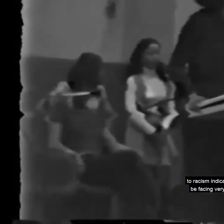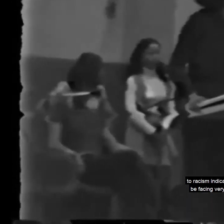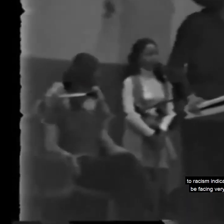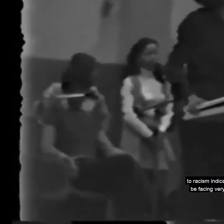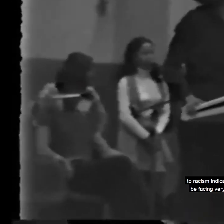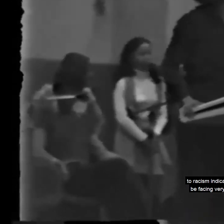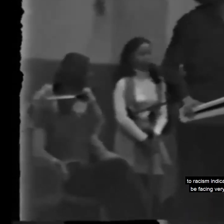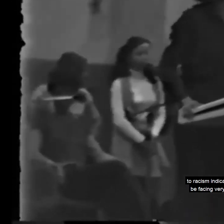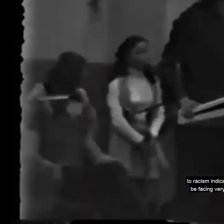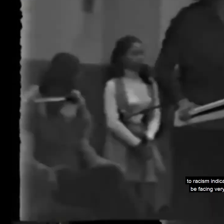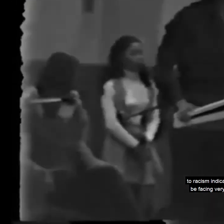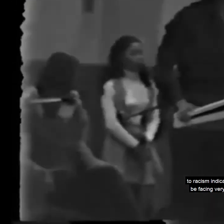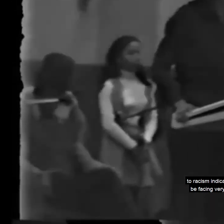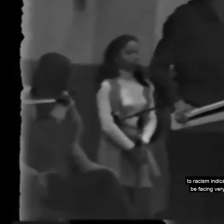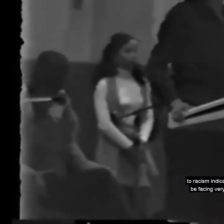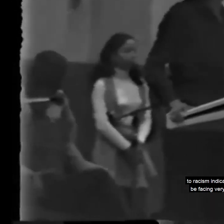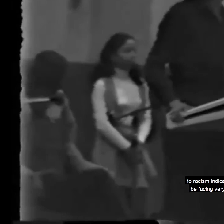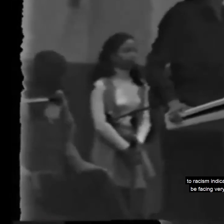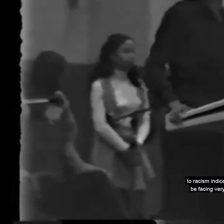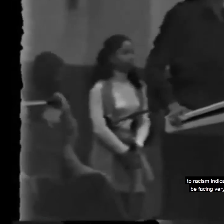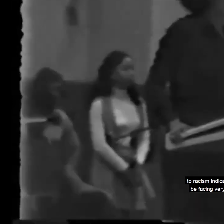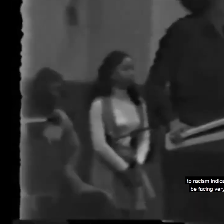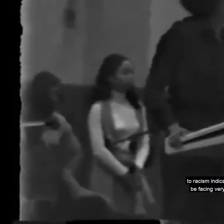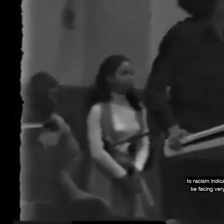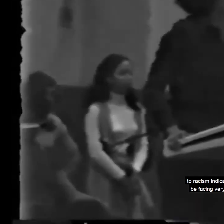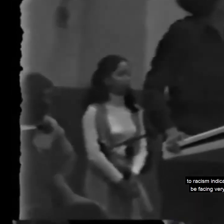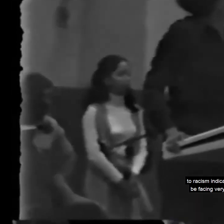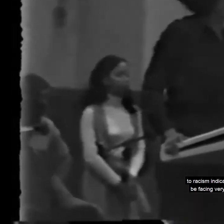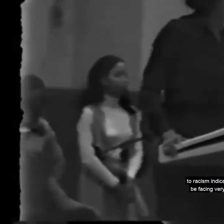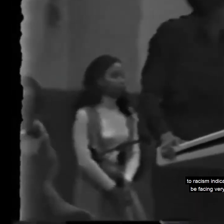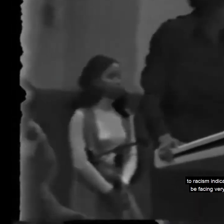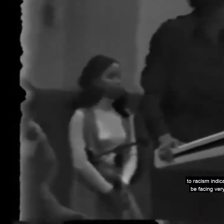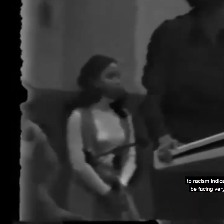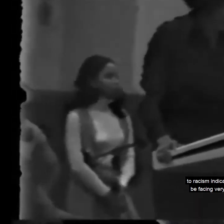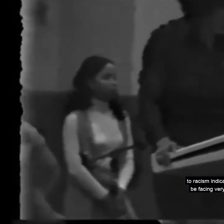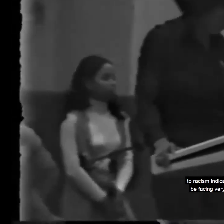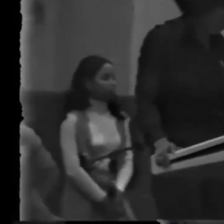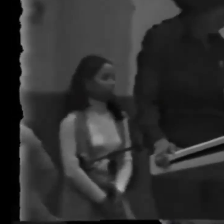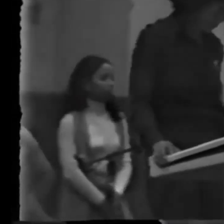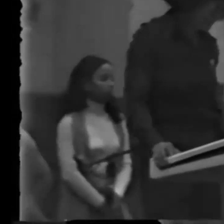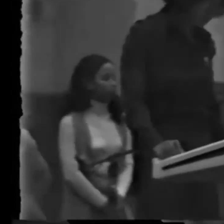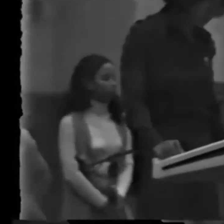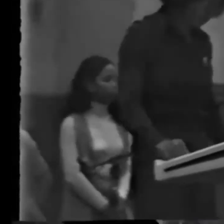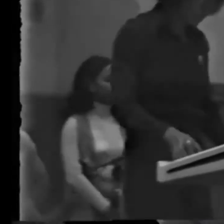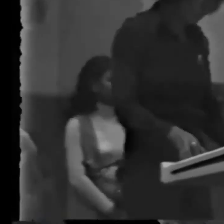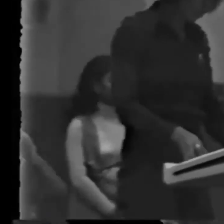indicates that we will indeed be facing very serious days ahead.